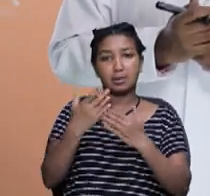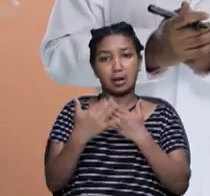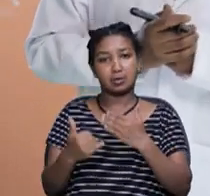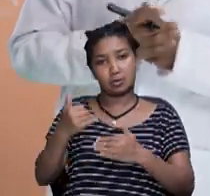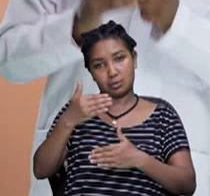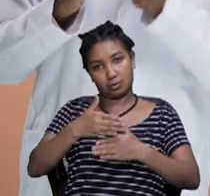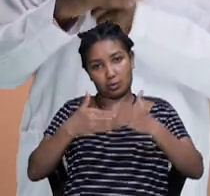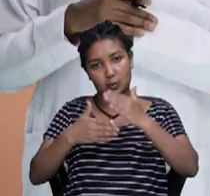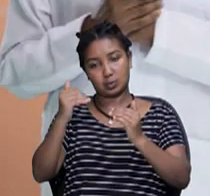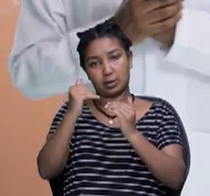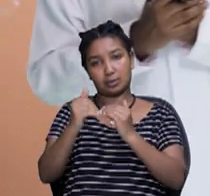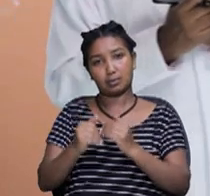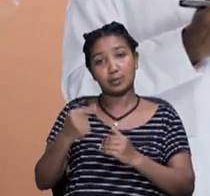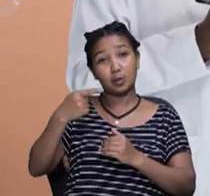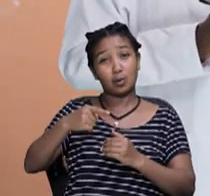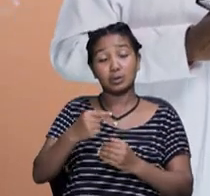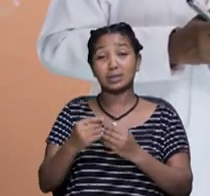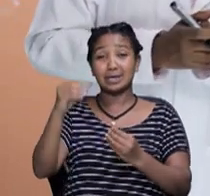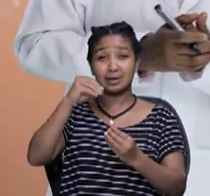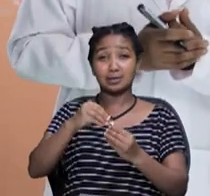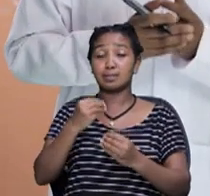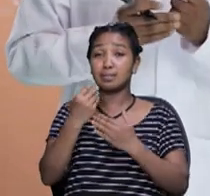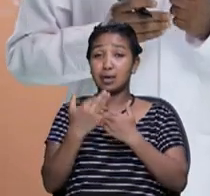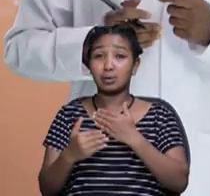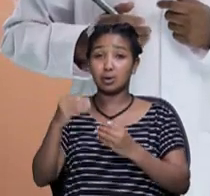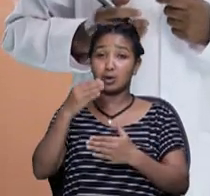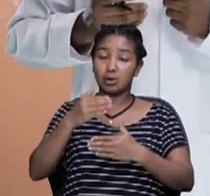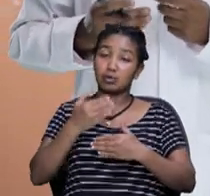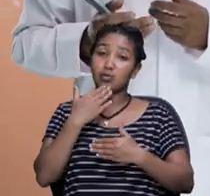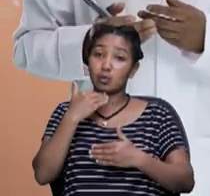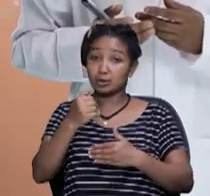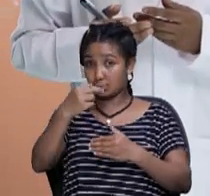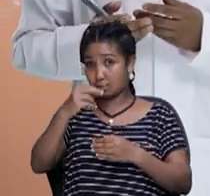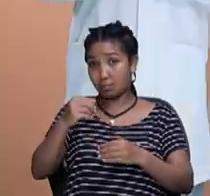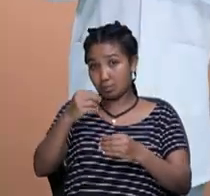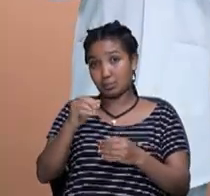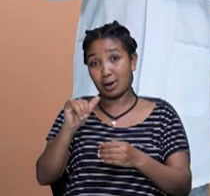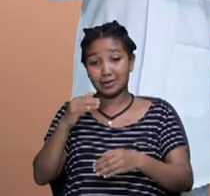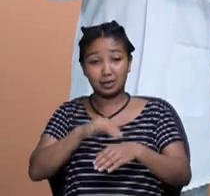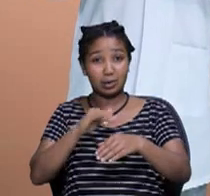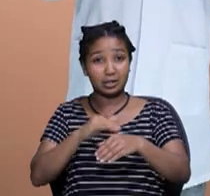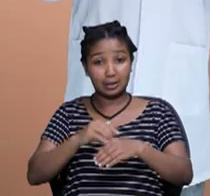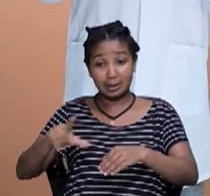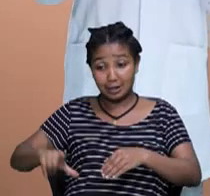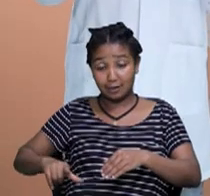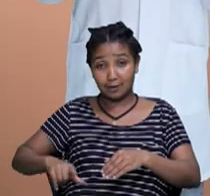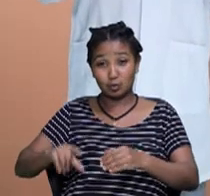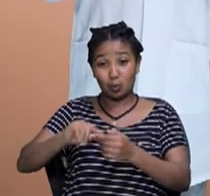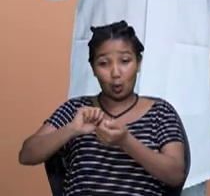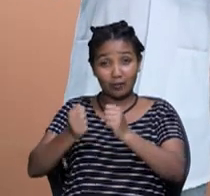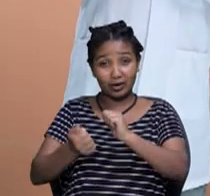level. Glucagon increase blood glucose level by stimulating the liver cell to